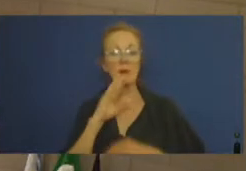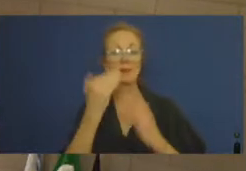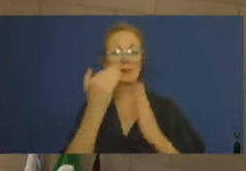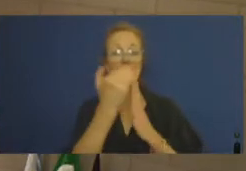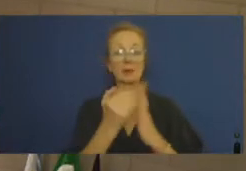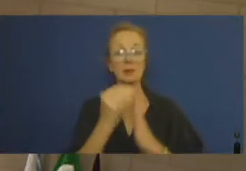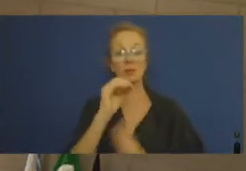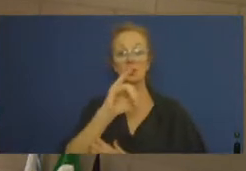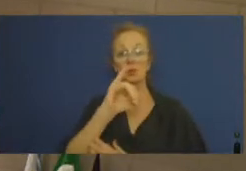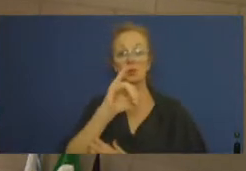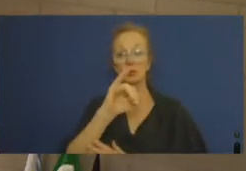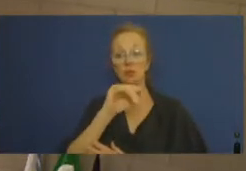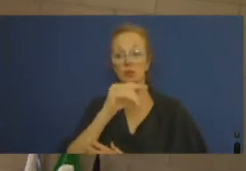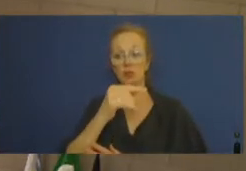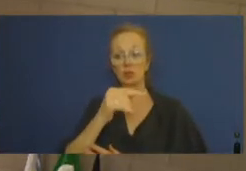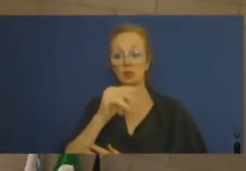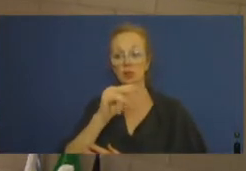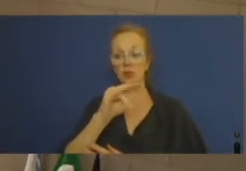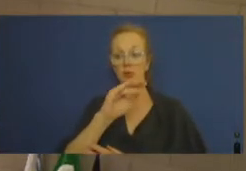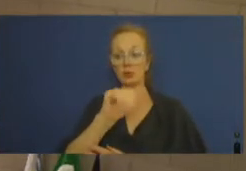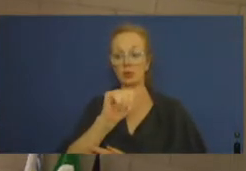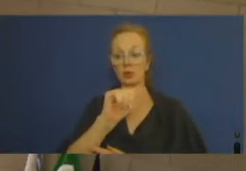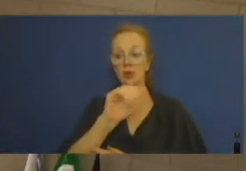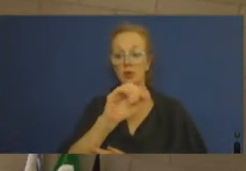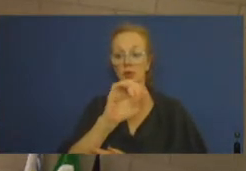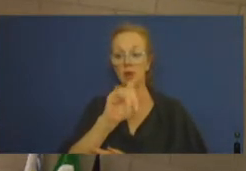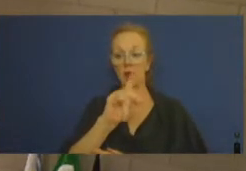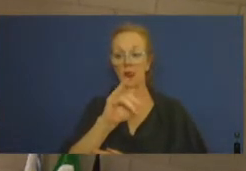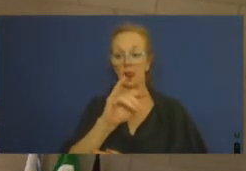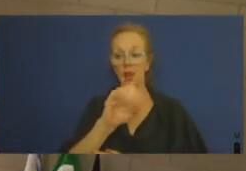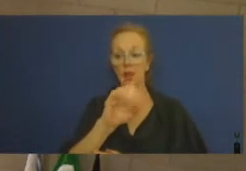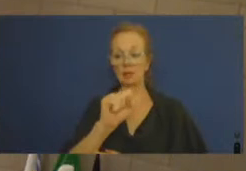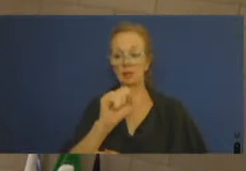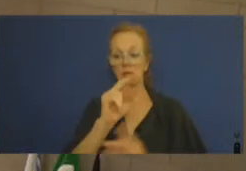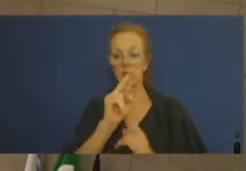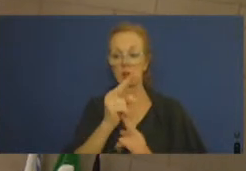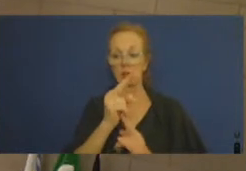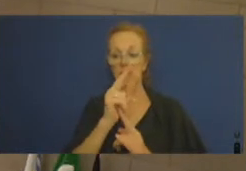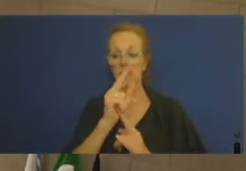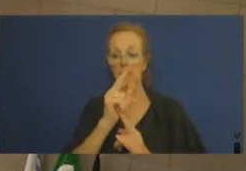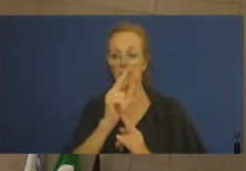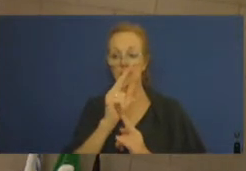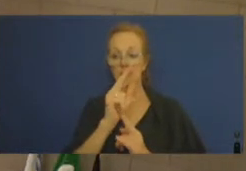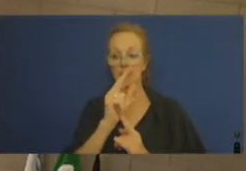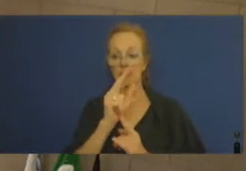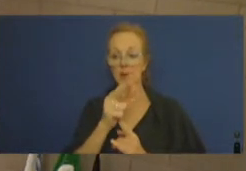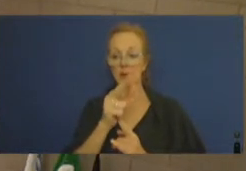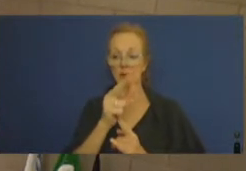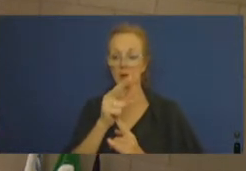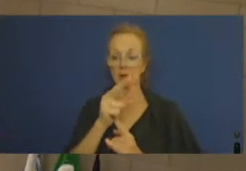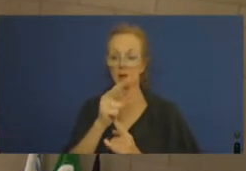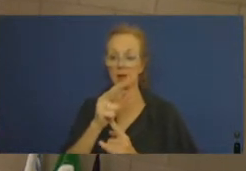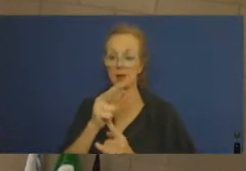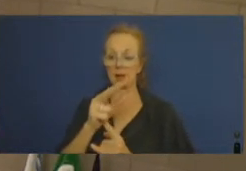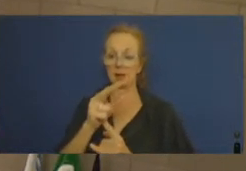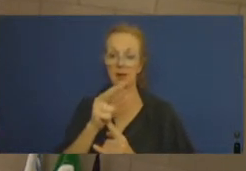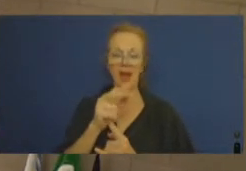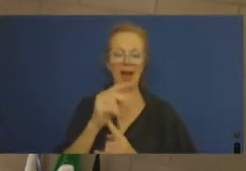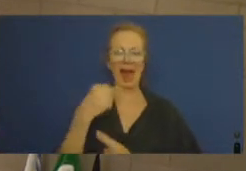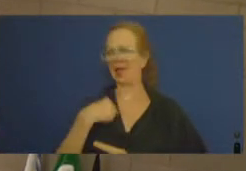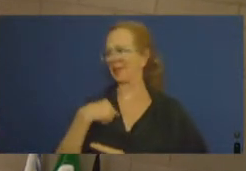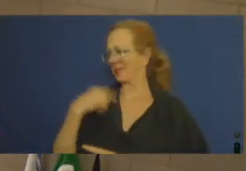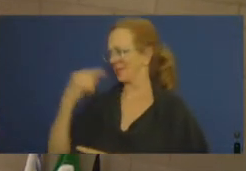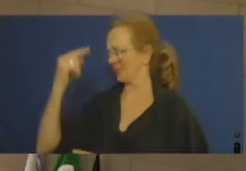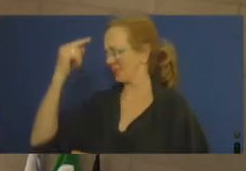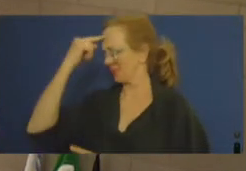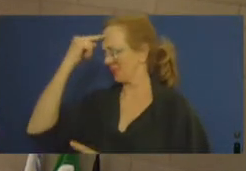So you will have, I believe, is this 2 minutes or 3 minutes, Mr. Baker? I believe it's three minutes. 3 minutes.